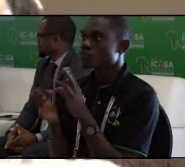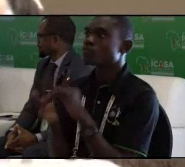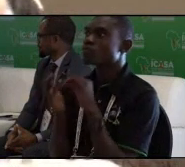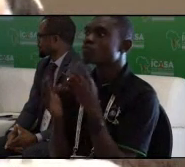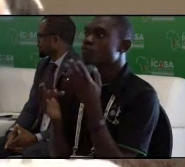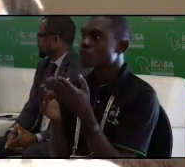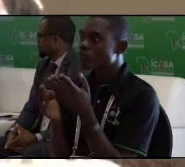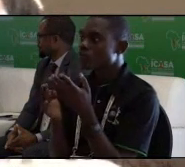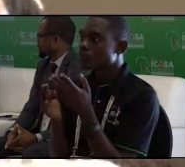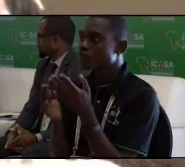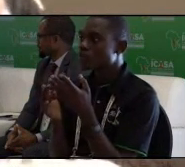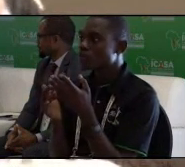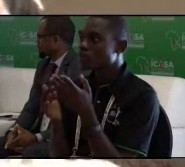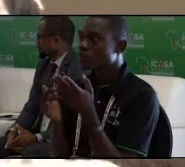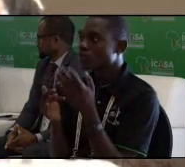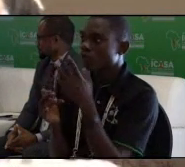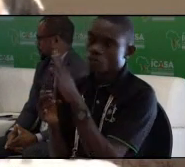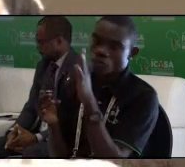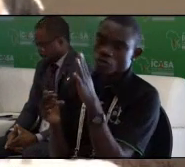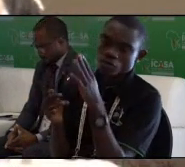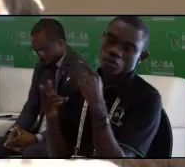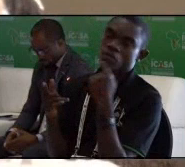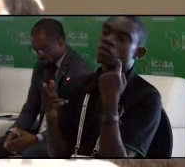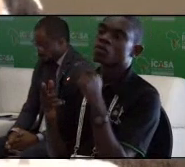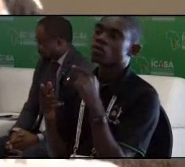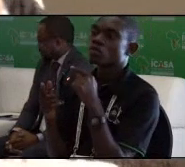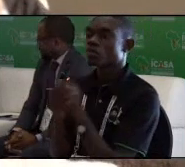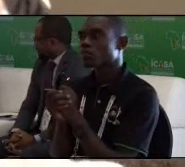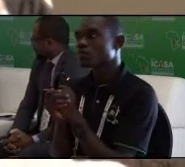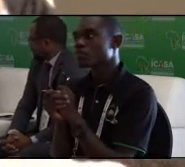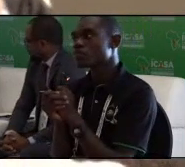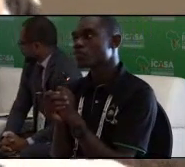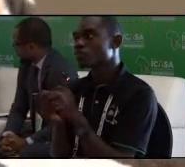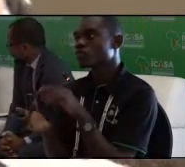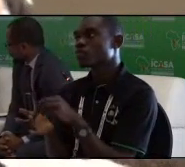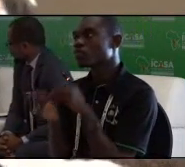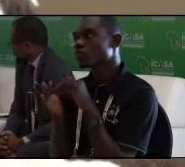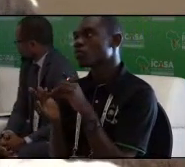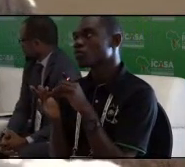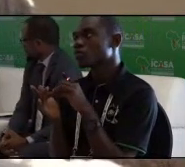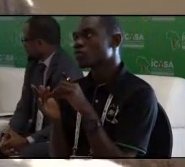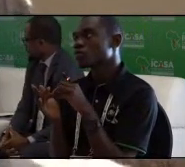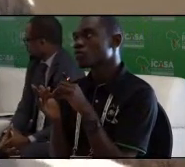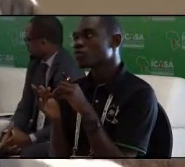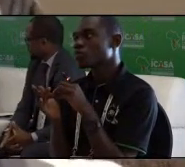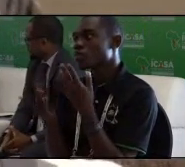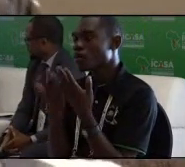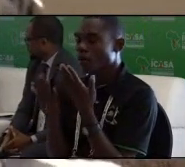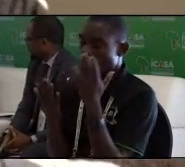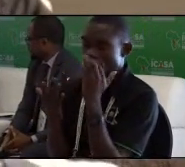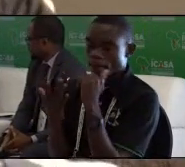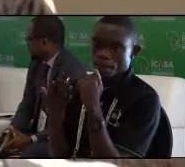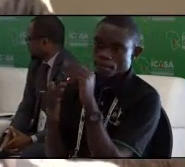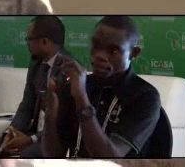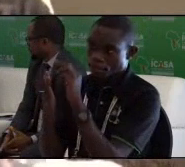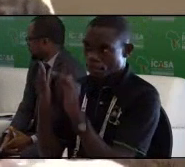and check now from Abbott, that was also a special one. So those, of course, come to